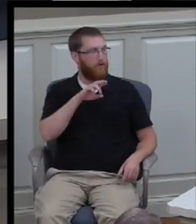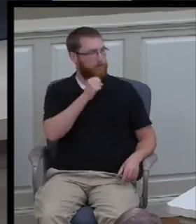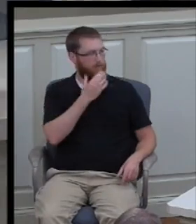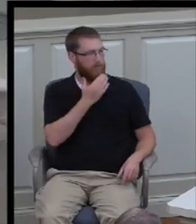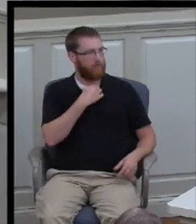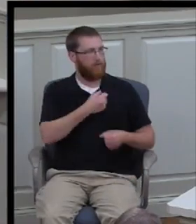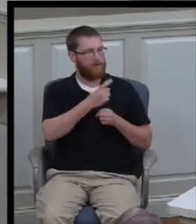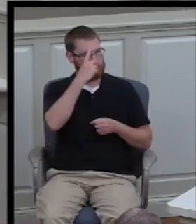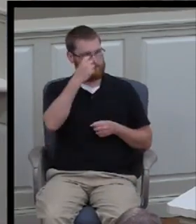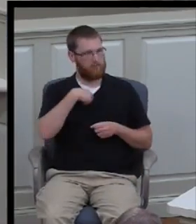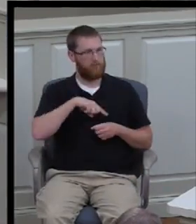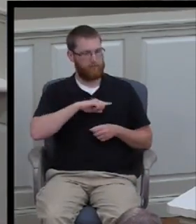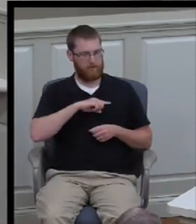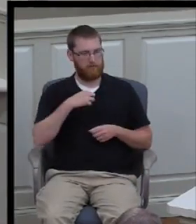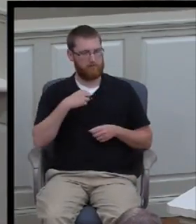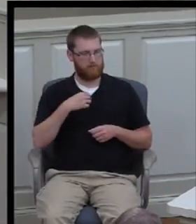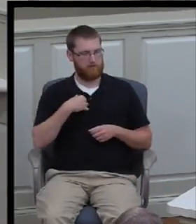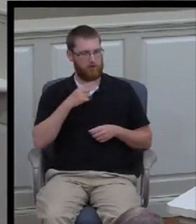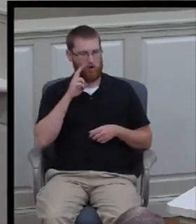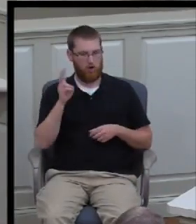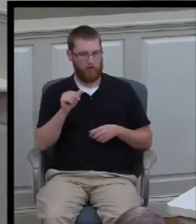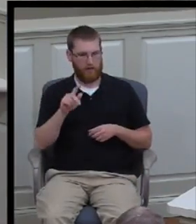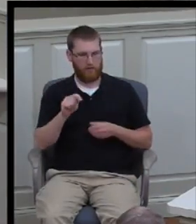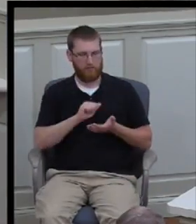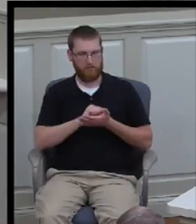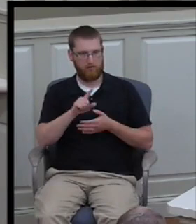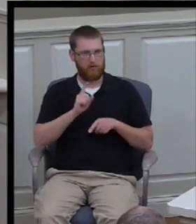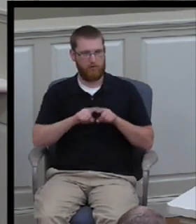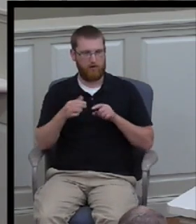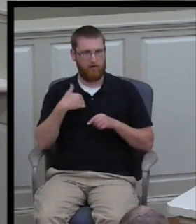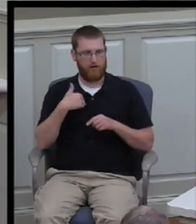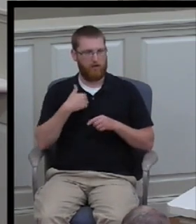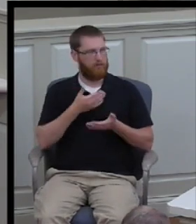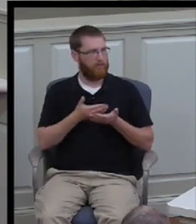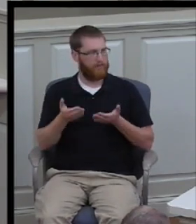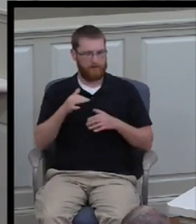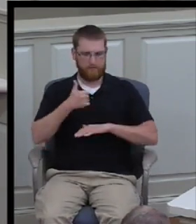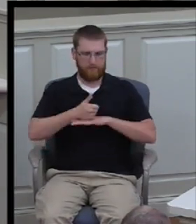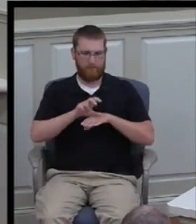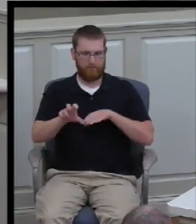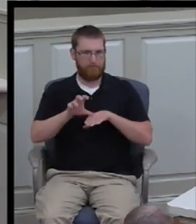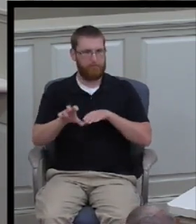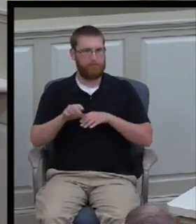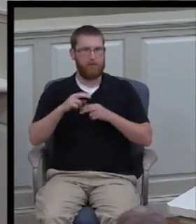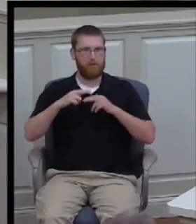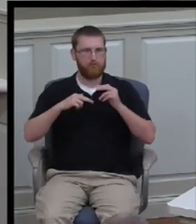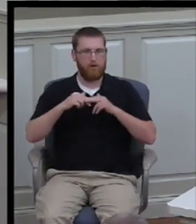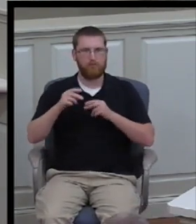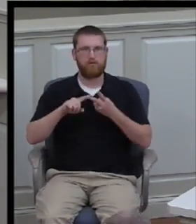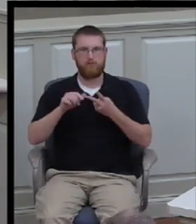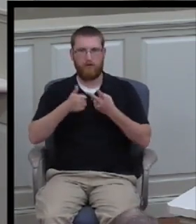I think that we all are looking in here and you're talking about a look at, but you had things itemized here as construction administration, and I